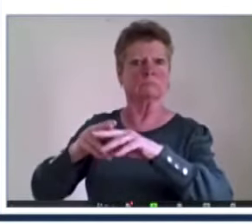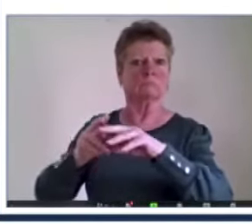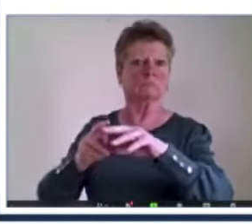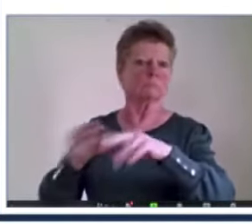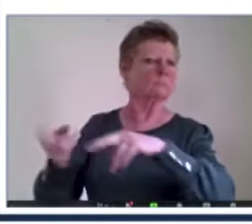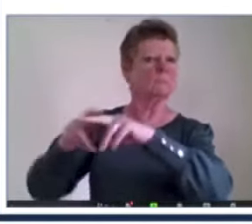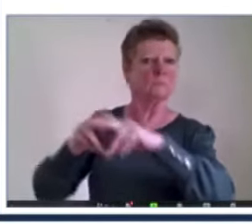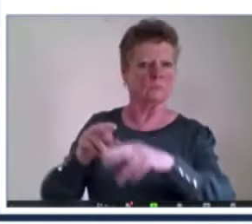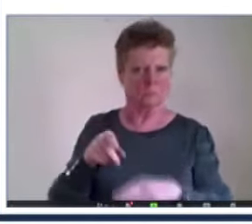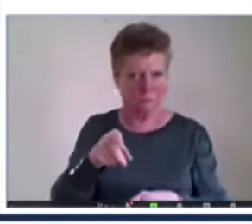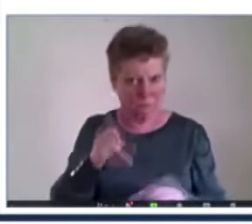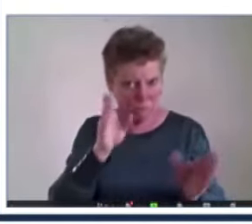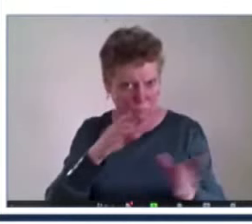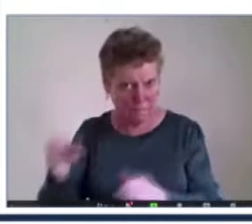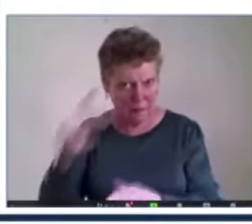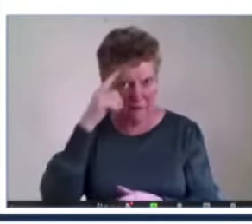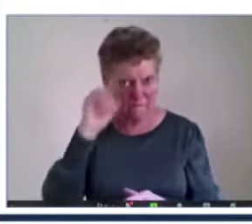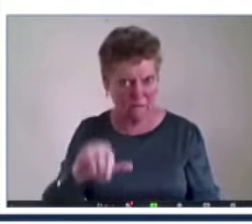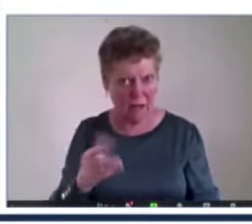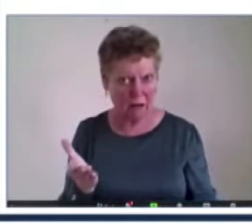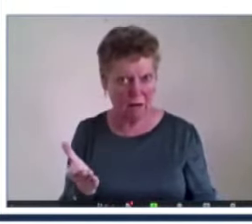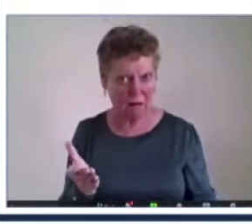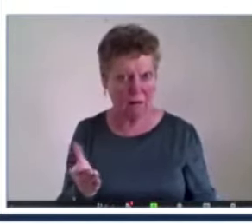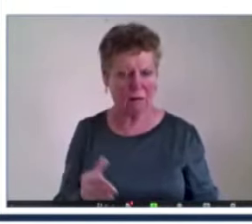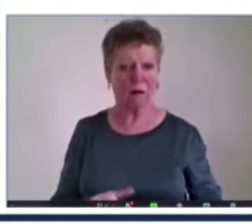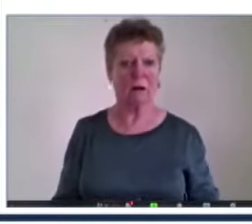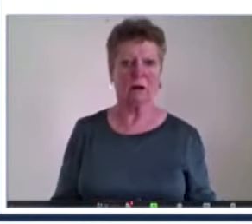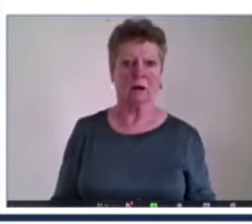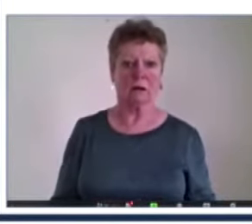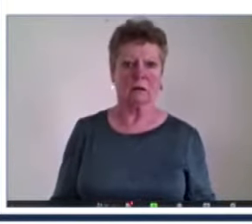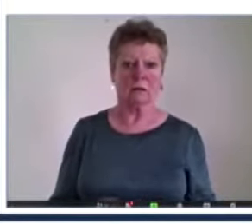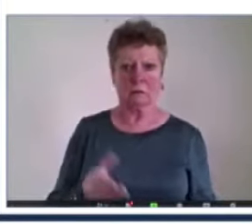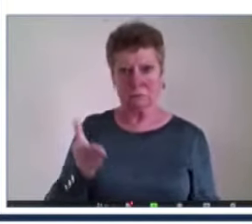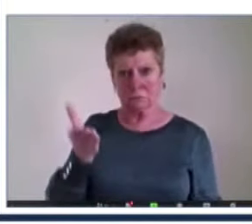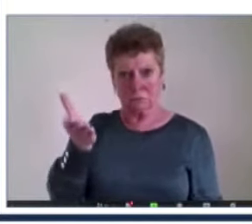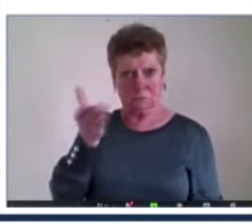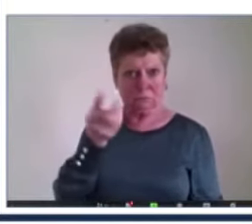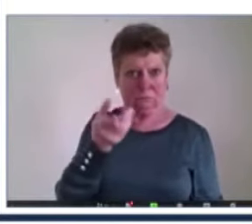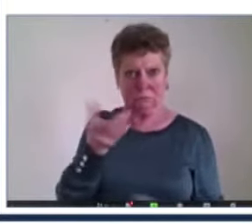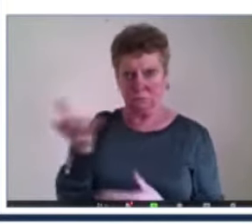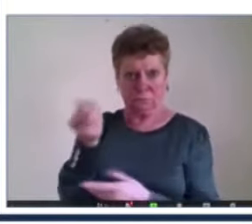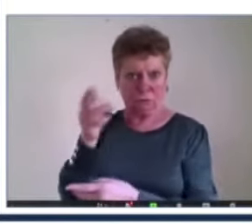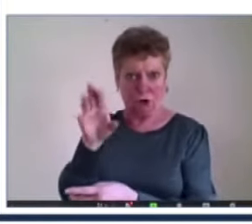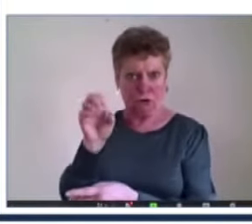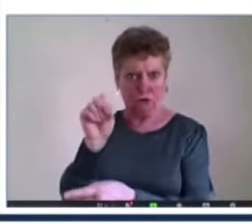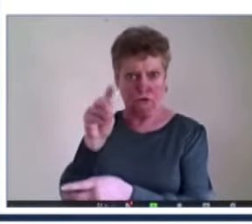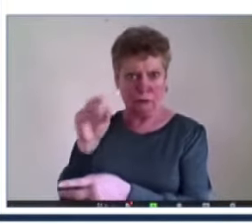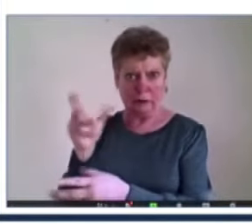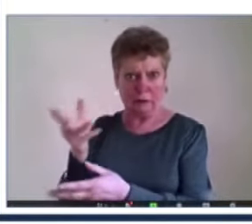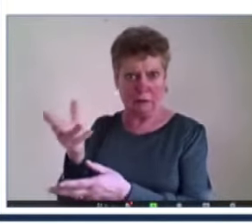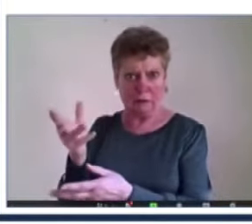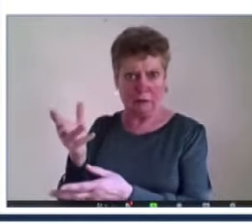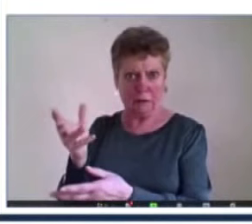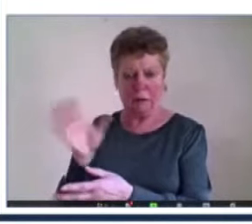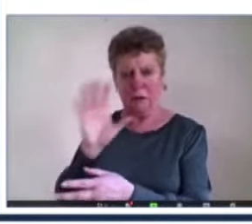occurs? I mean, if Dr. Strang, if you want, but I think what I would say just is